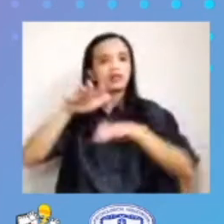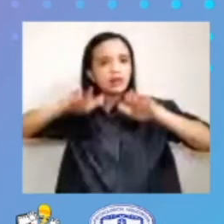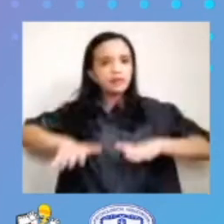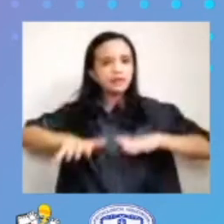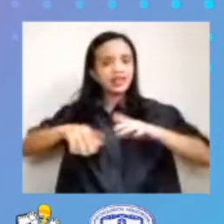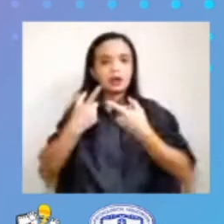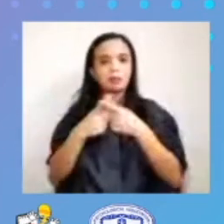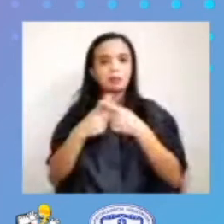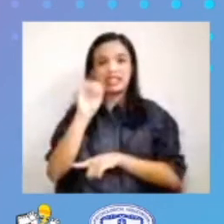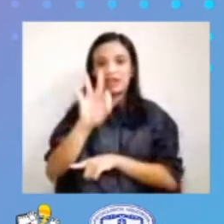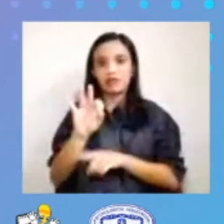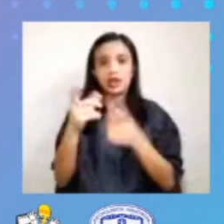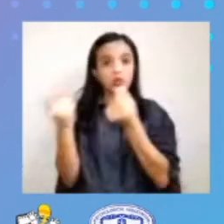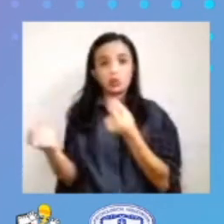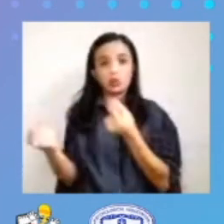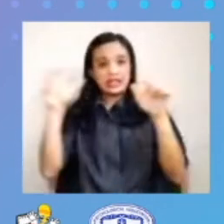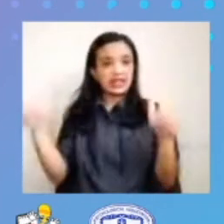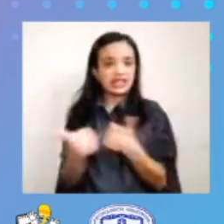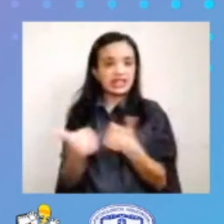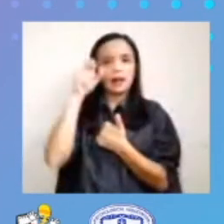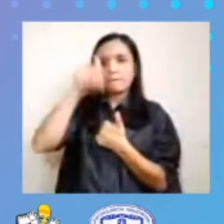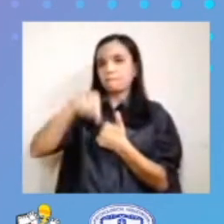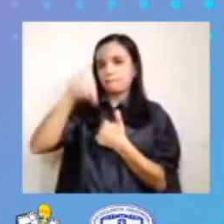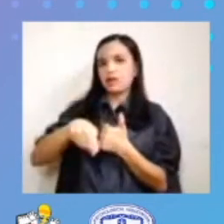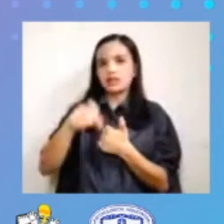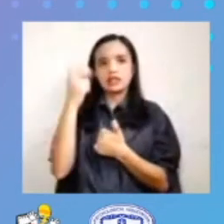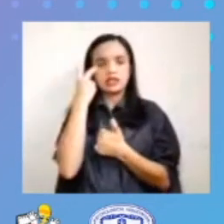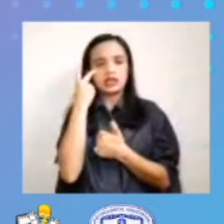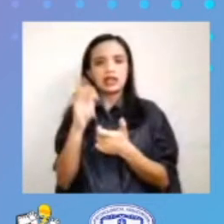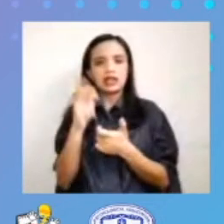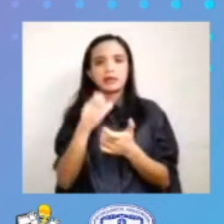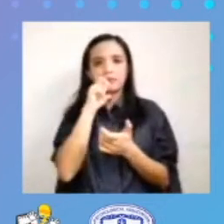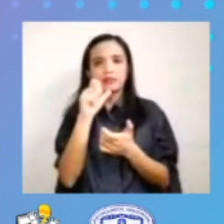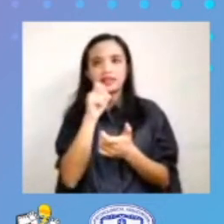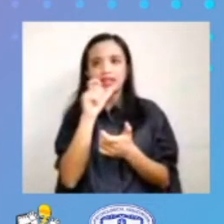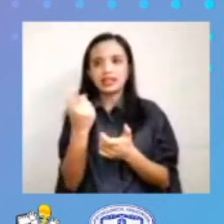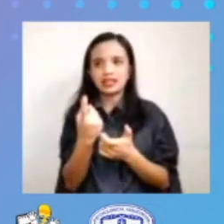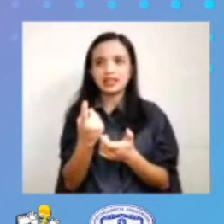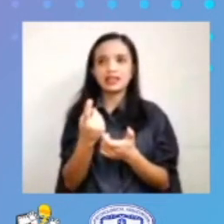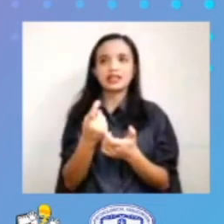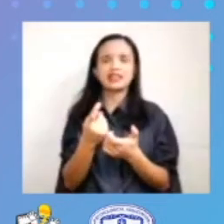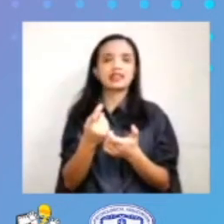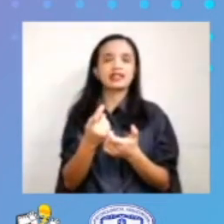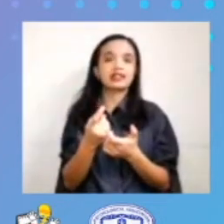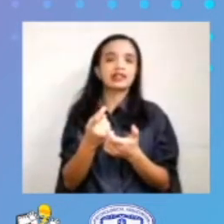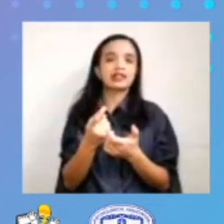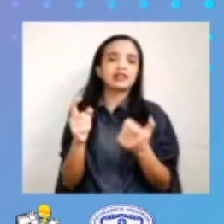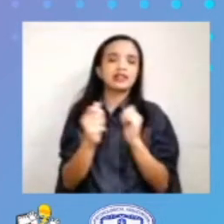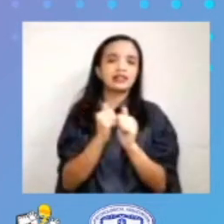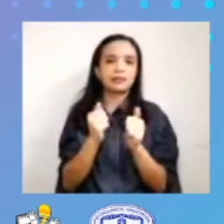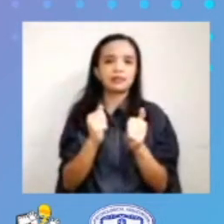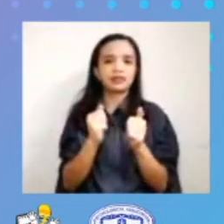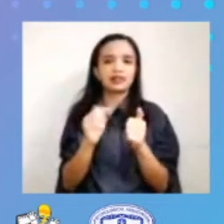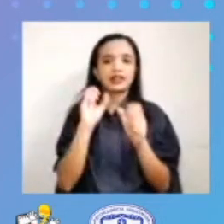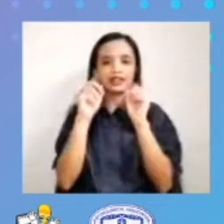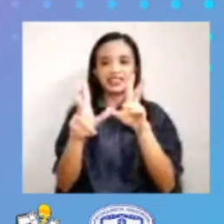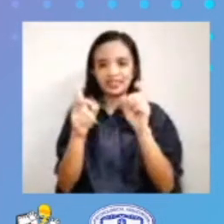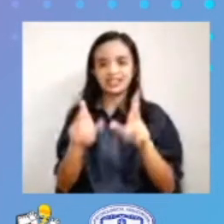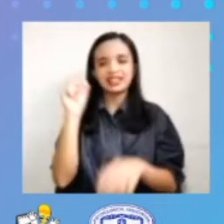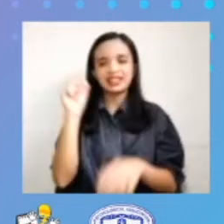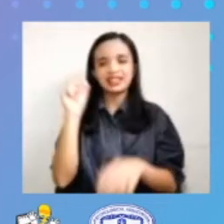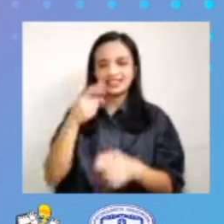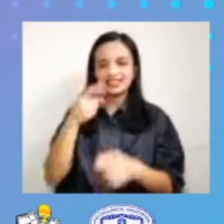araw, hindi nyo kaya dire-diretso. Pero yung goal niyo, by the end of the 30 days, you can do it straight, and that